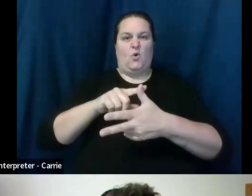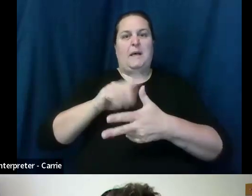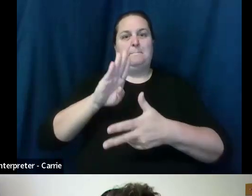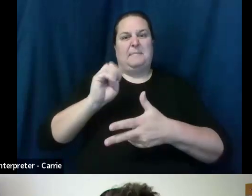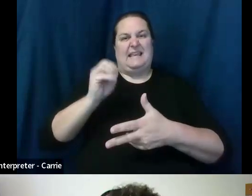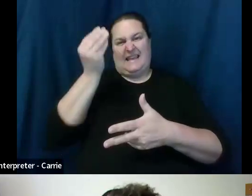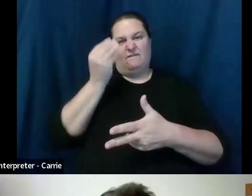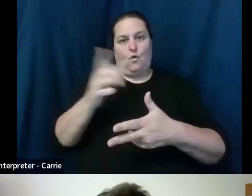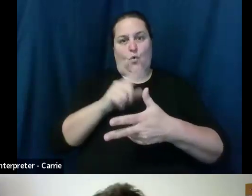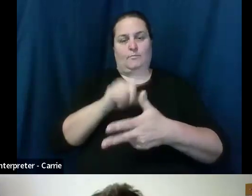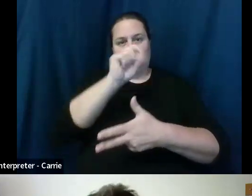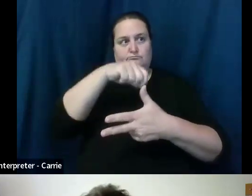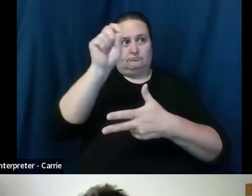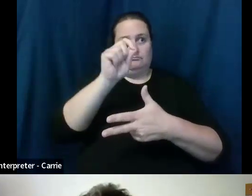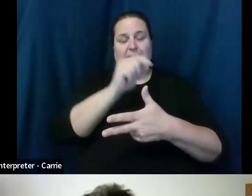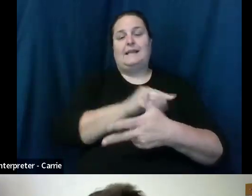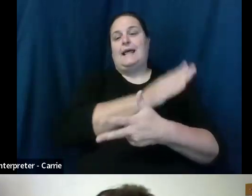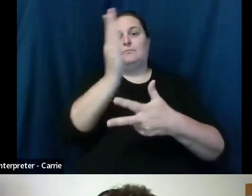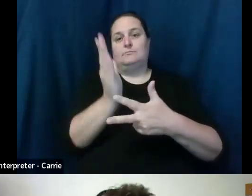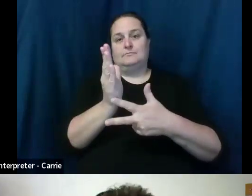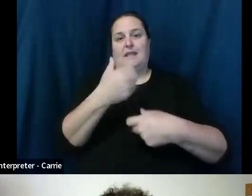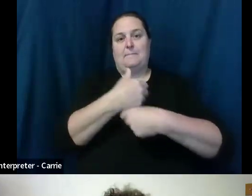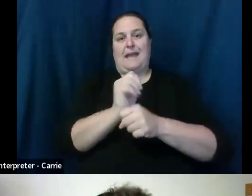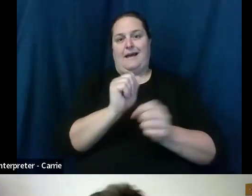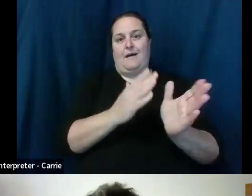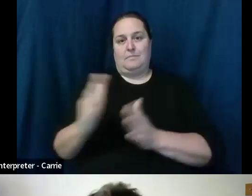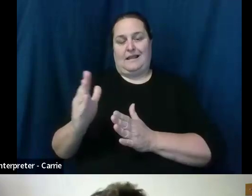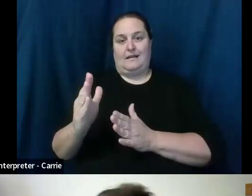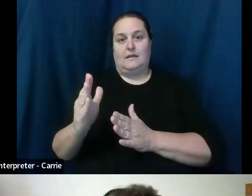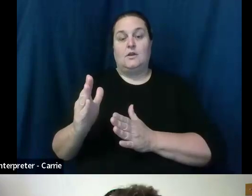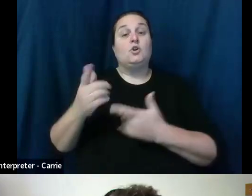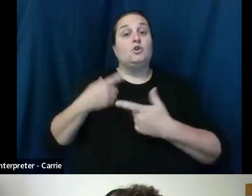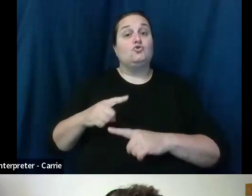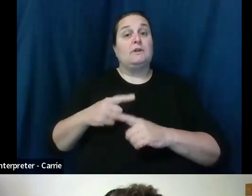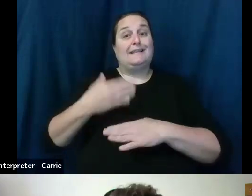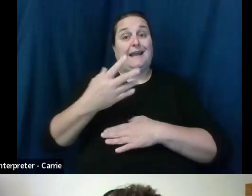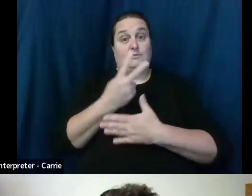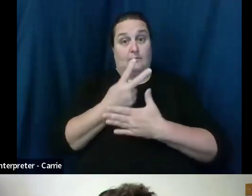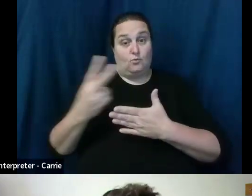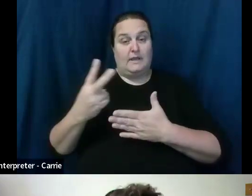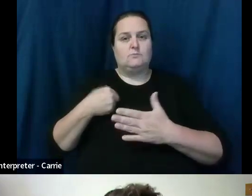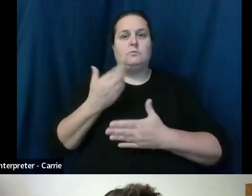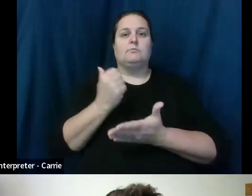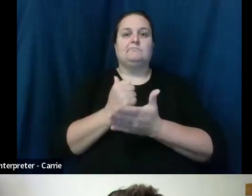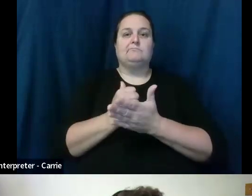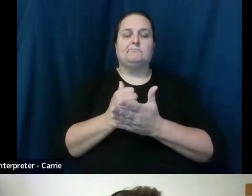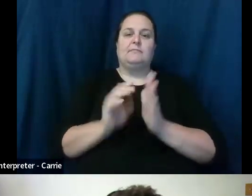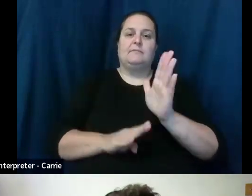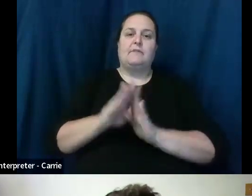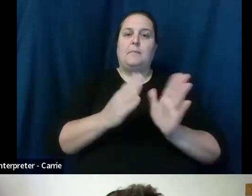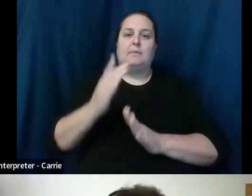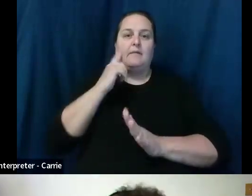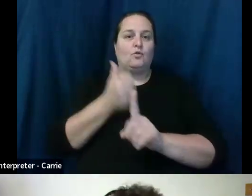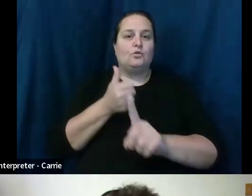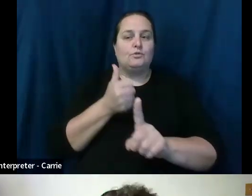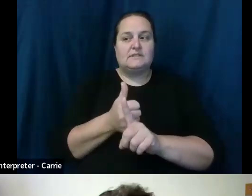now focusing on Make a Plan. Especially over the next couple of weeks, we will be helping you build a plan for yourself. And this is going to help you